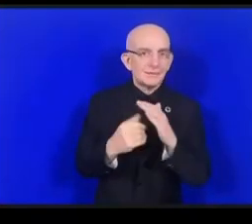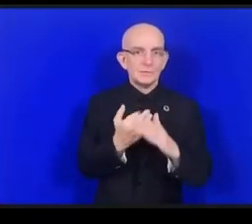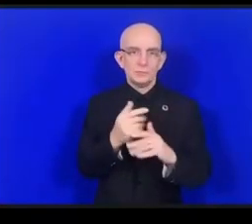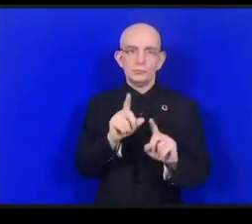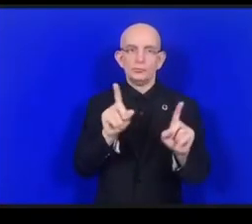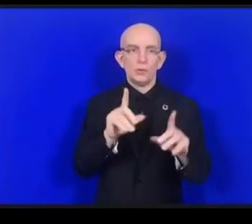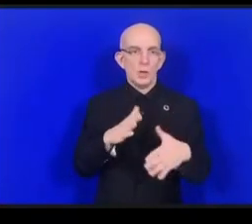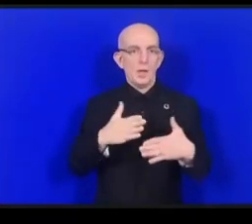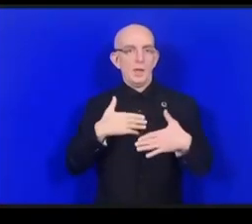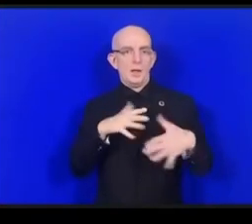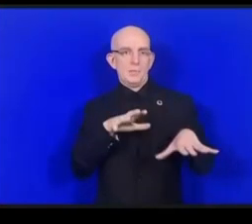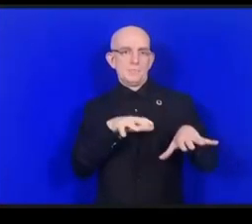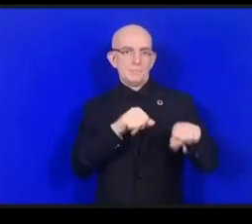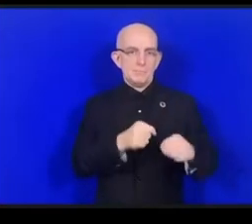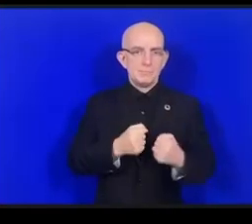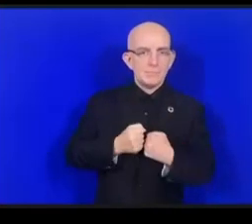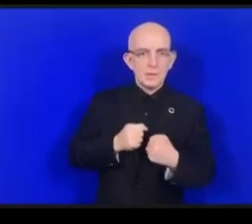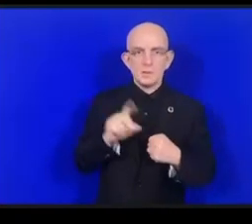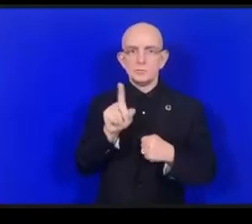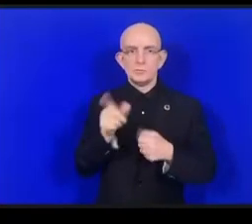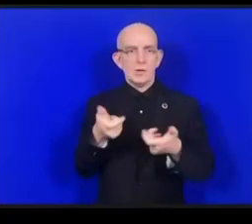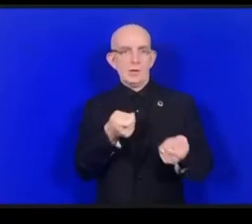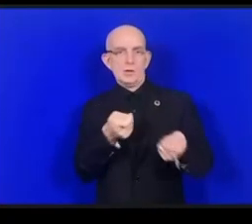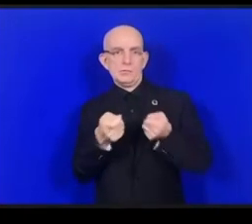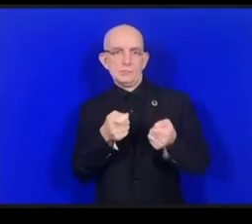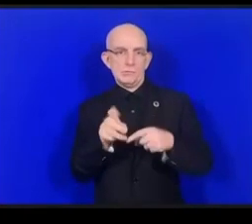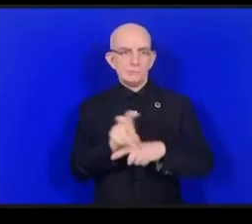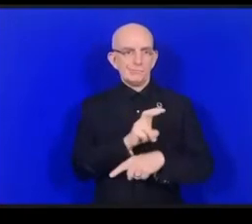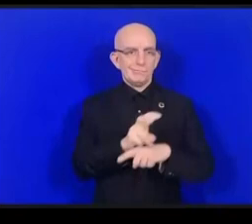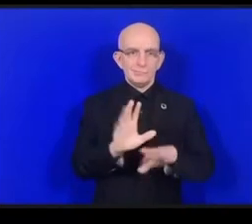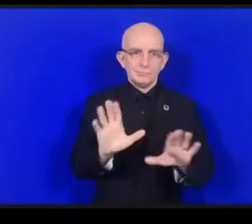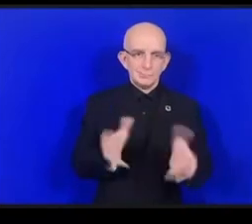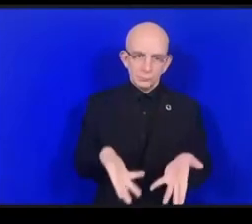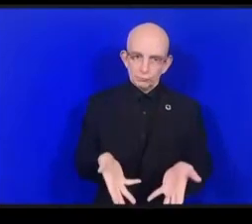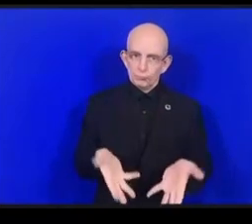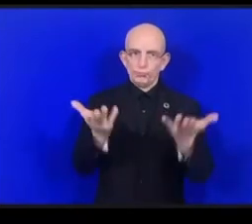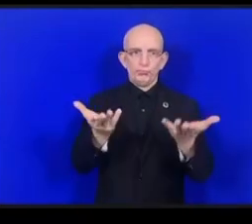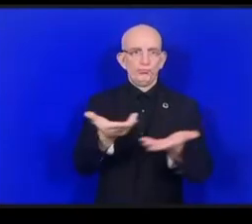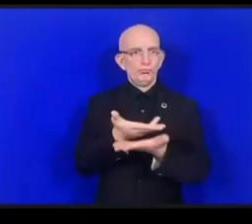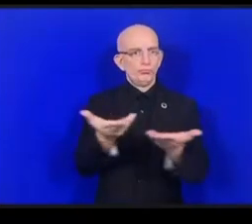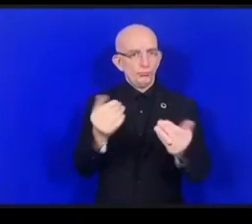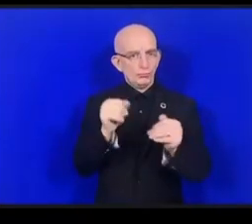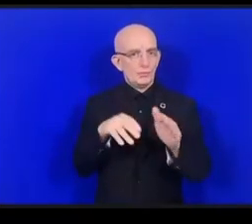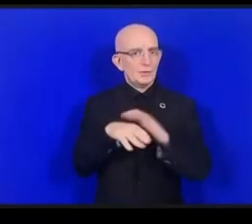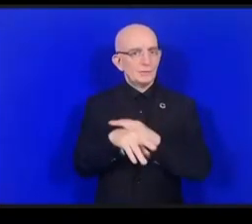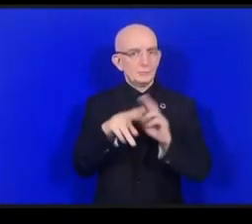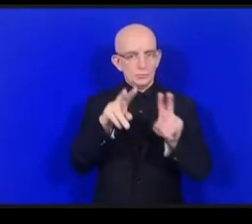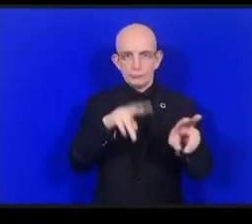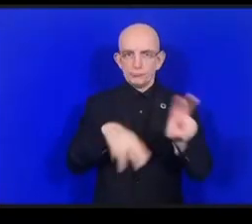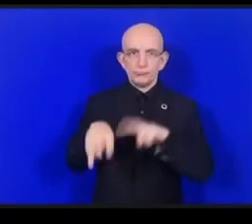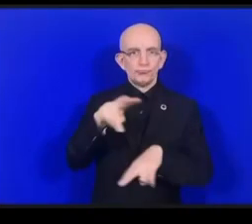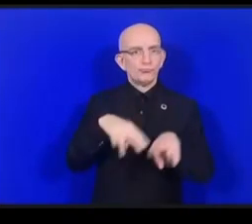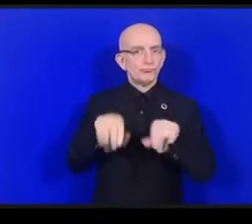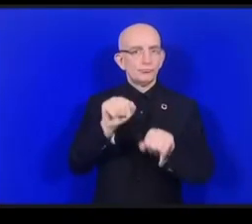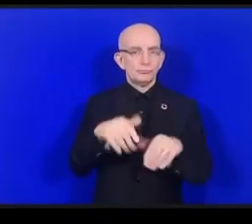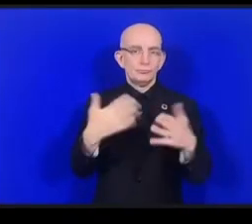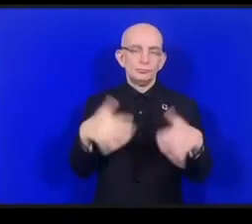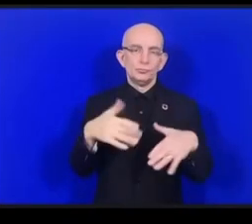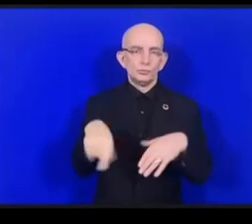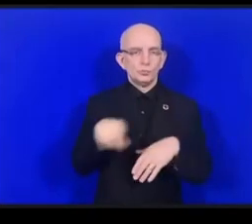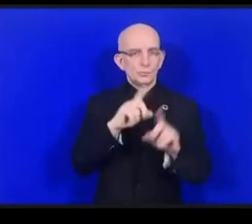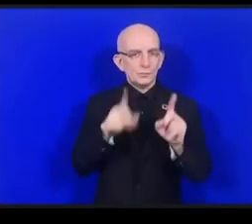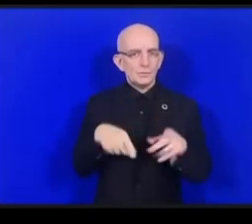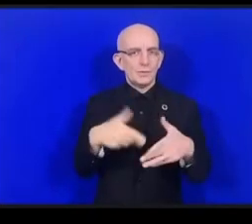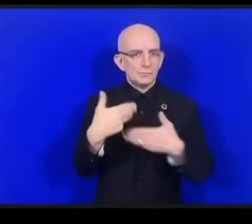living content where learners see themselves in the content, inclusive of all voices,